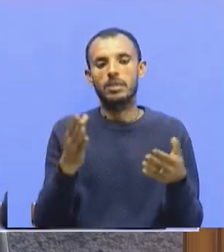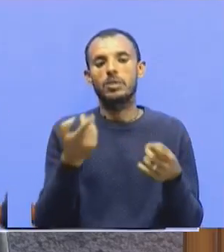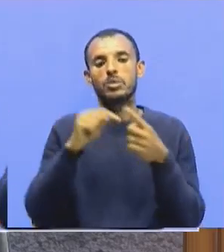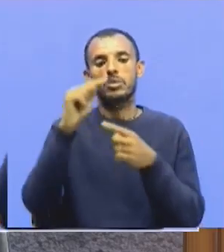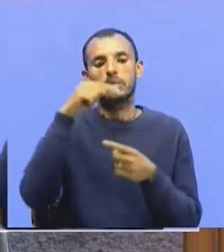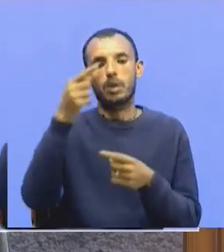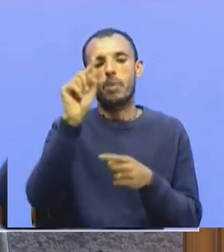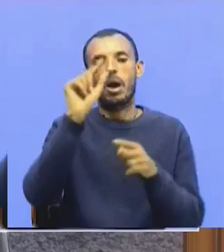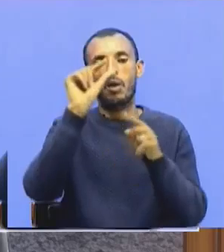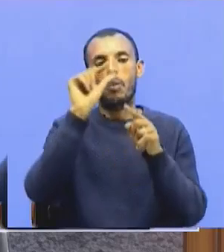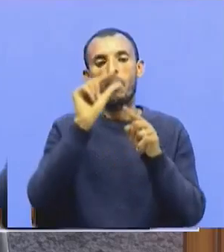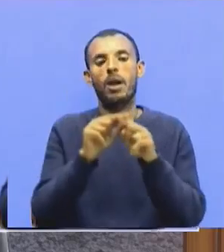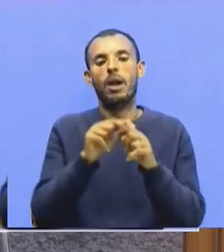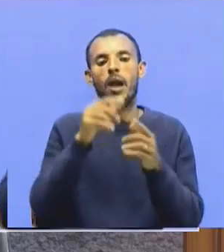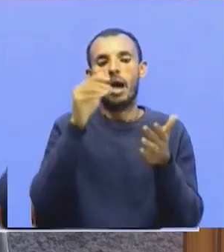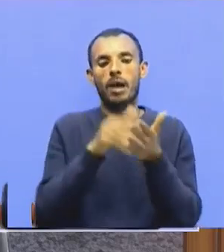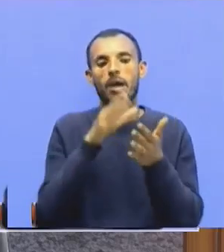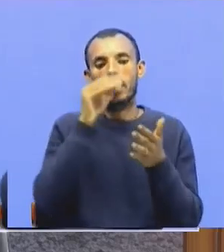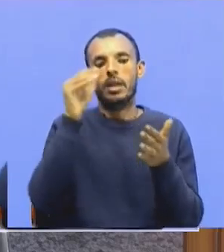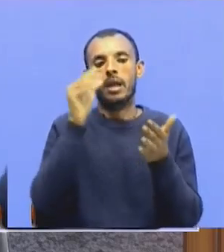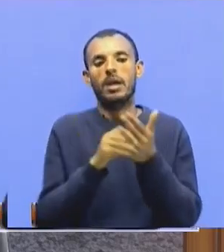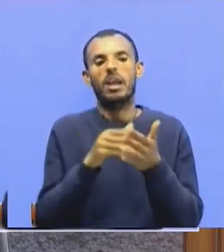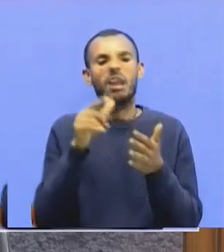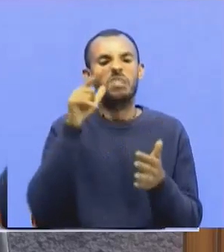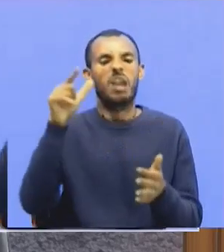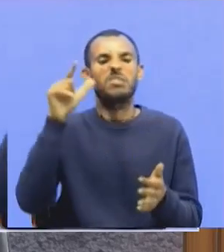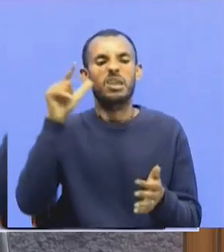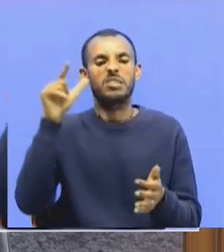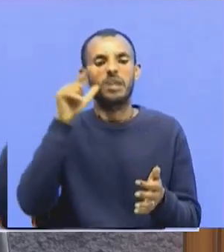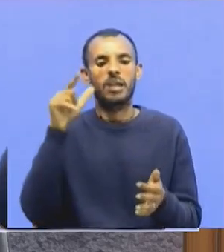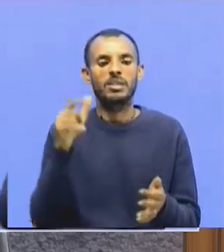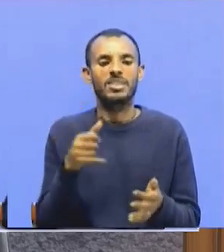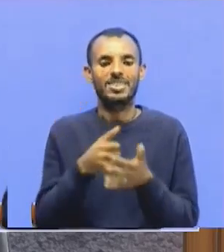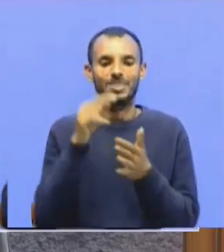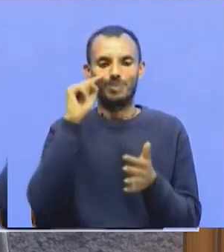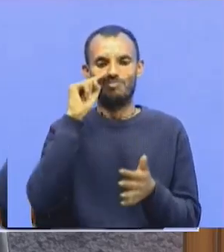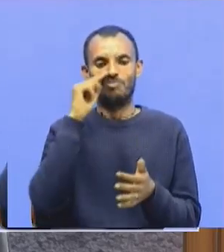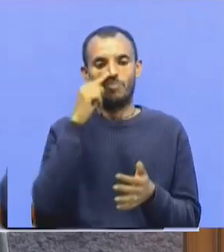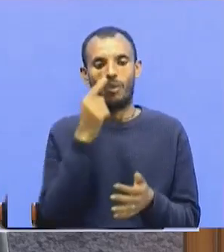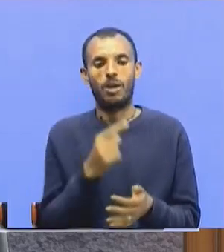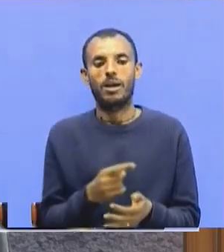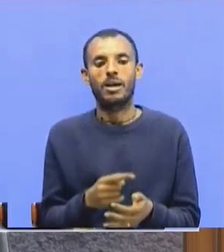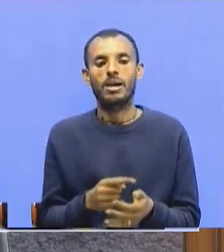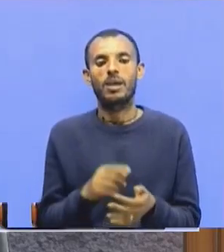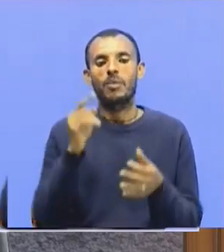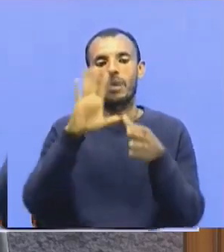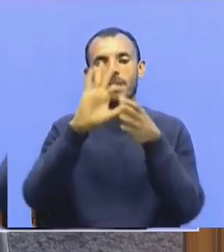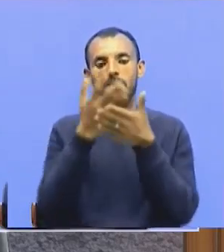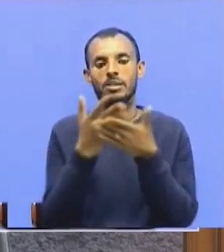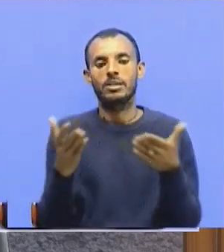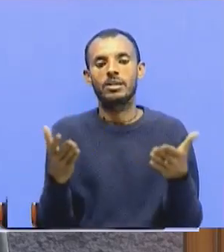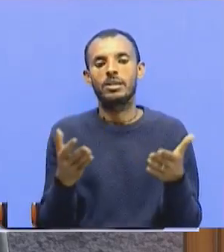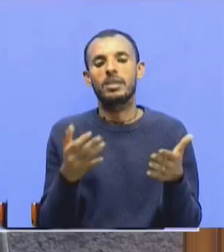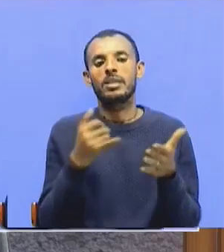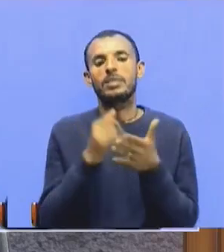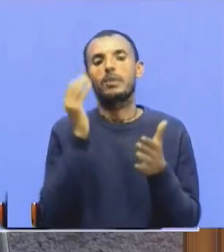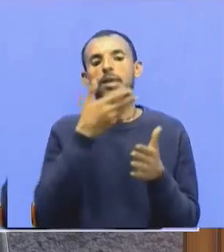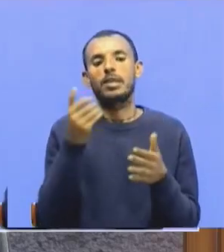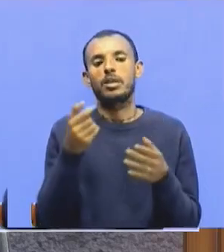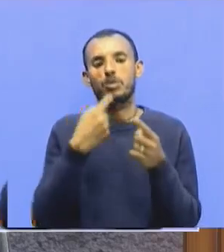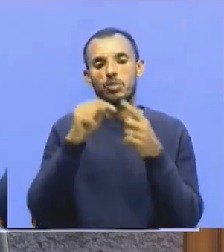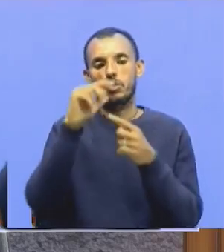one word again and again. For example, Lisa, Lisa, Lisa, Lisa, again and again in one sentence. It's on a paragraph. It's better to